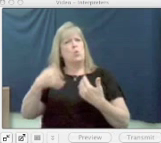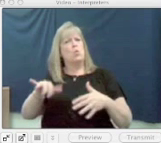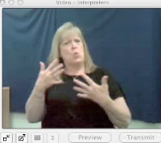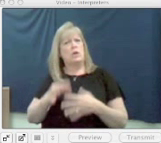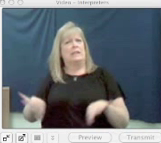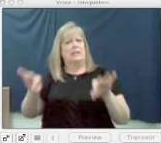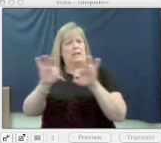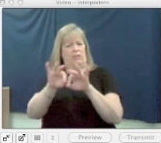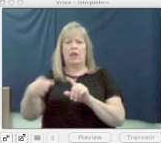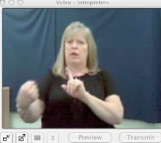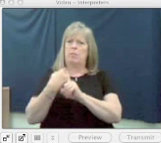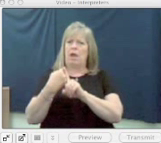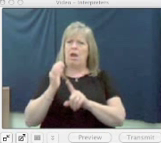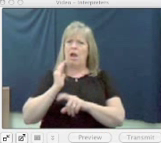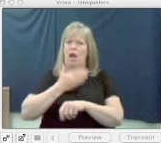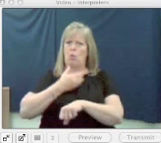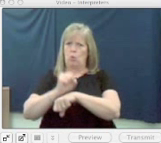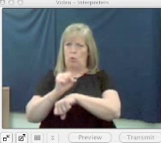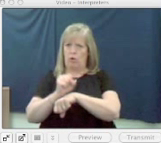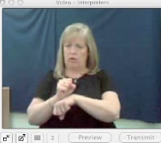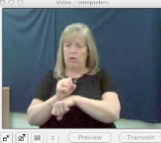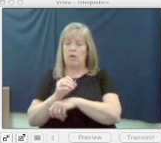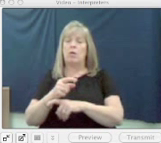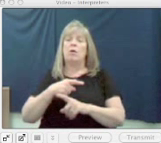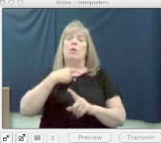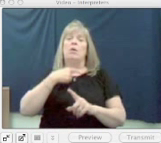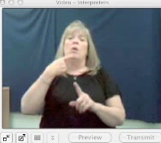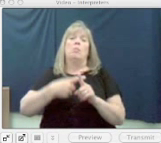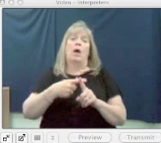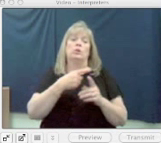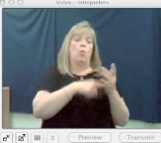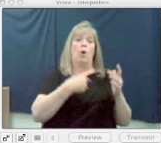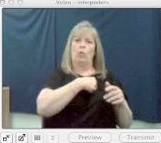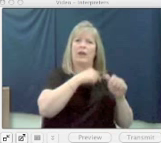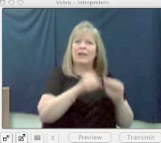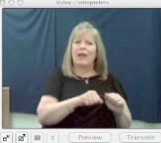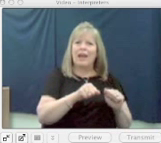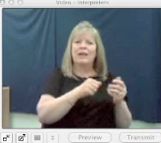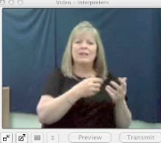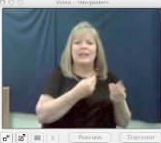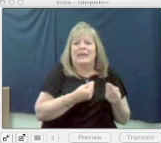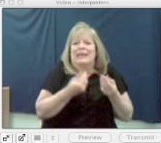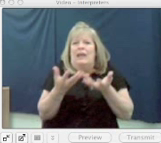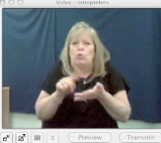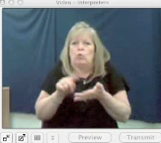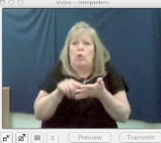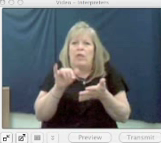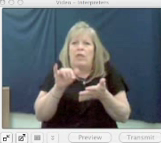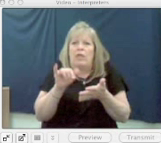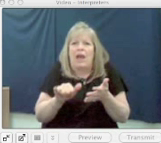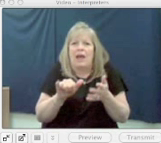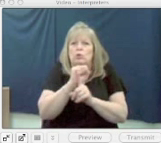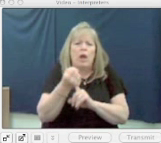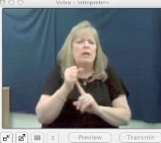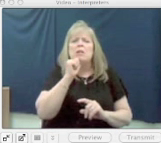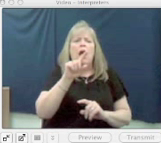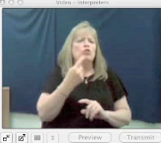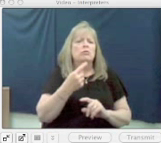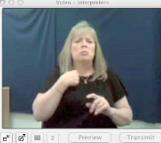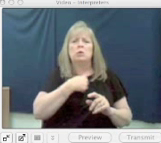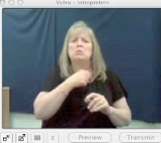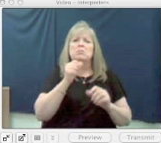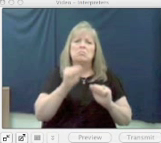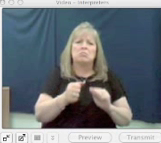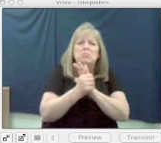And what do we bring to the situation? Not just our decision-making skills, not just our technical skills, but even